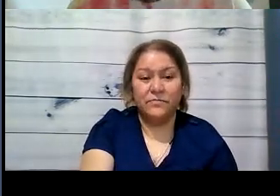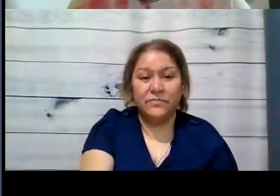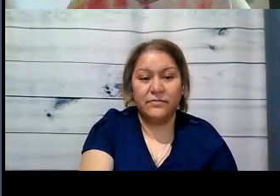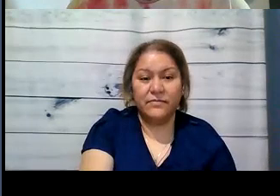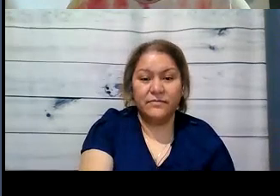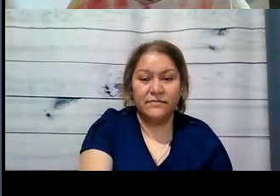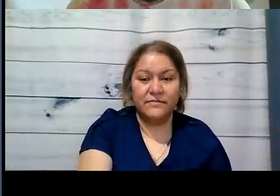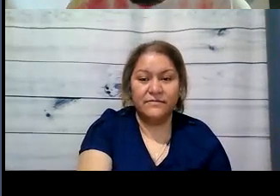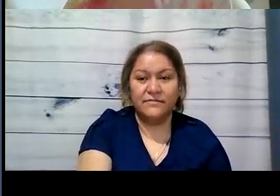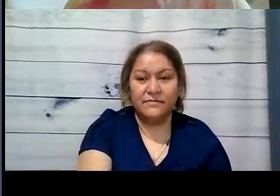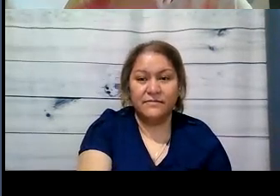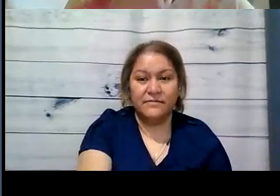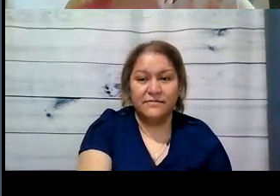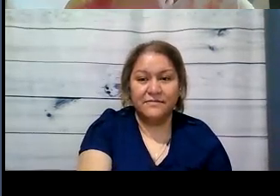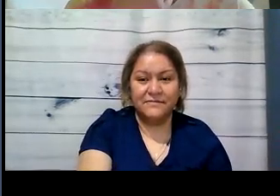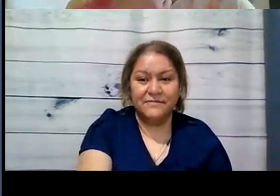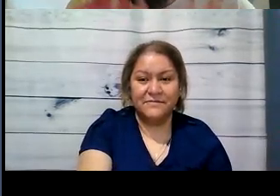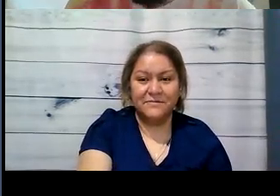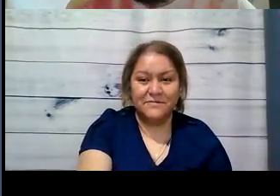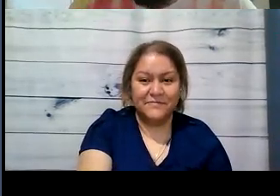Brown is for girls and boys.